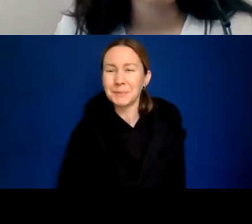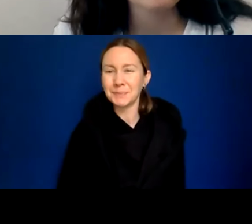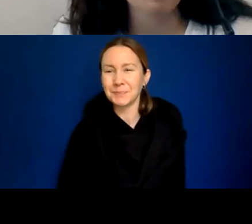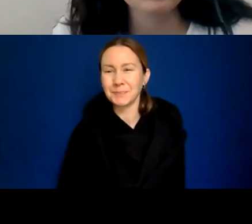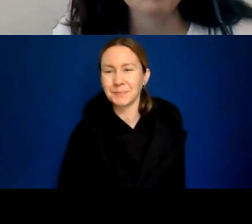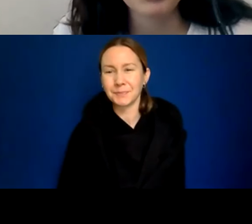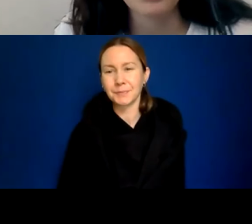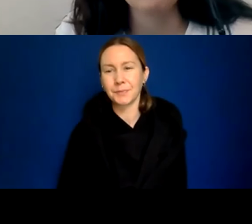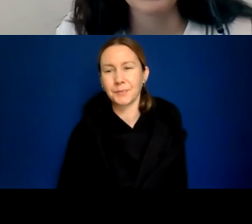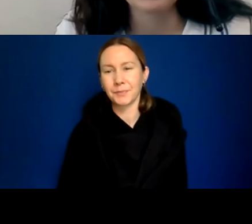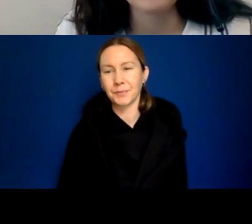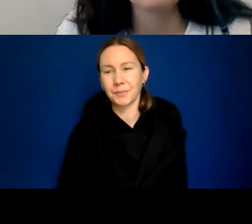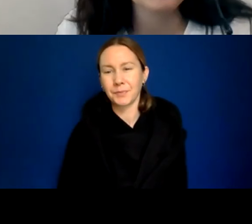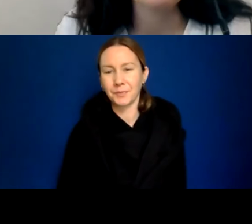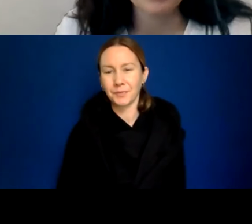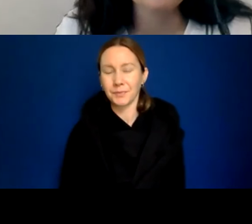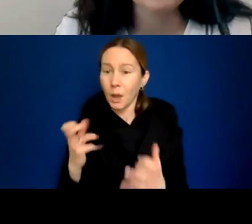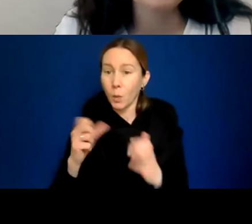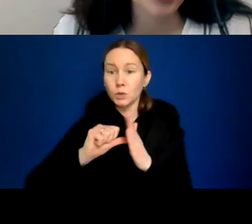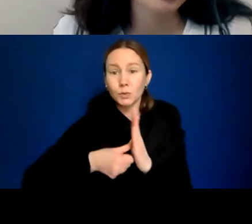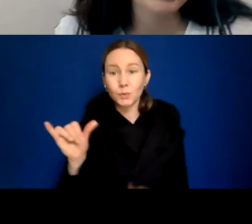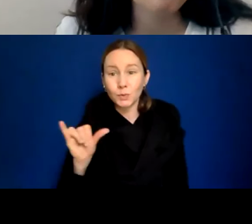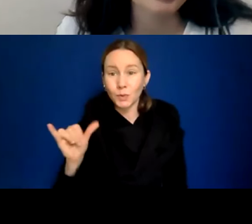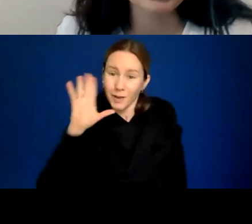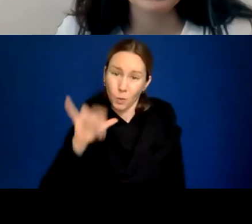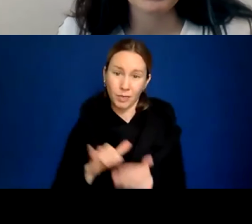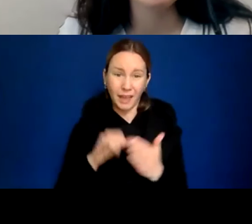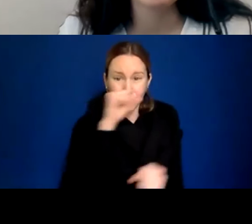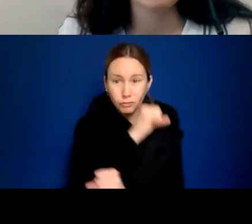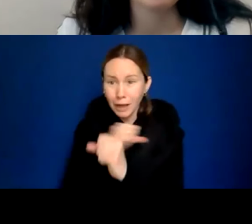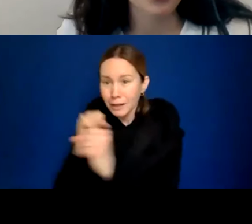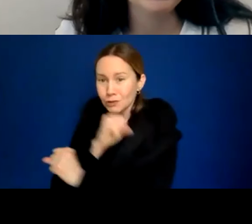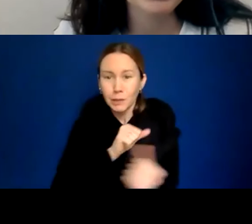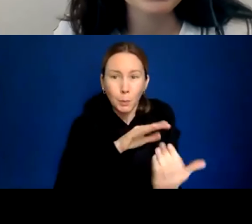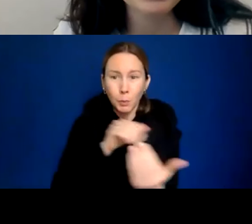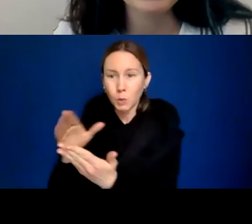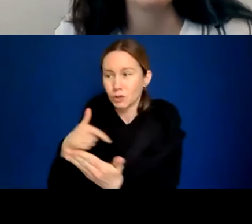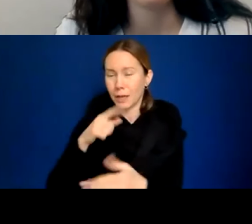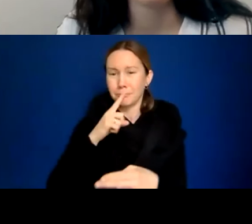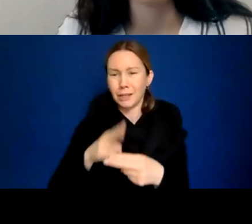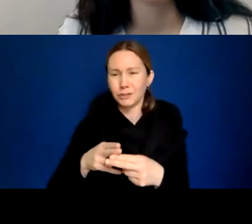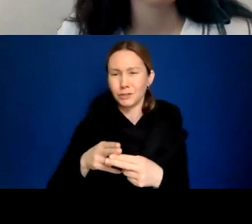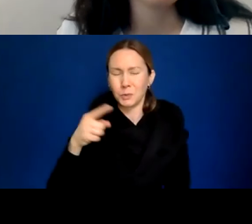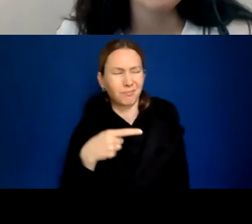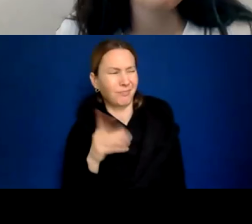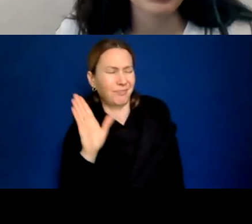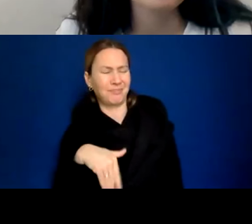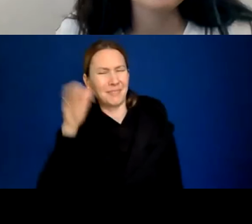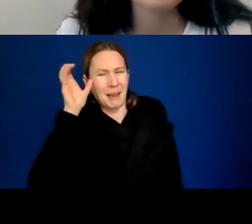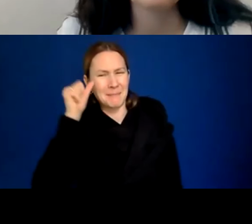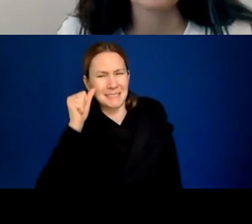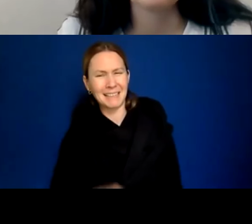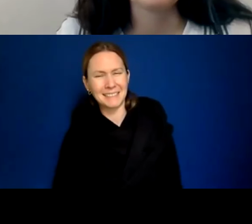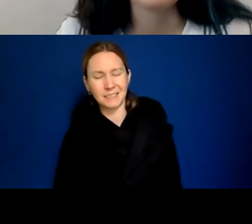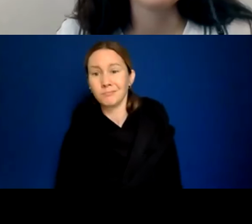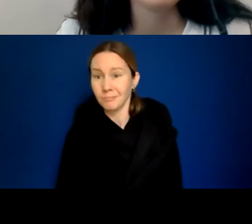You know, I want to also point out that I know that a lot of these strategies I'm mentioning might seem like common sense, but it takes a lot of